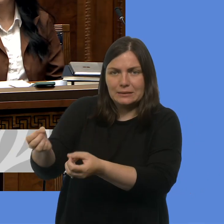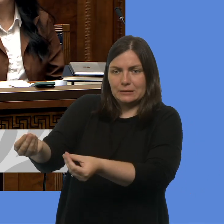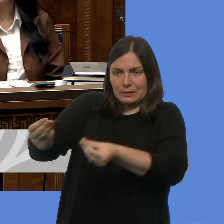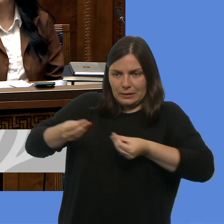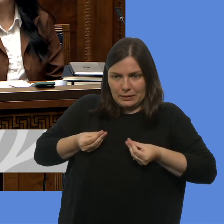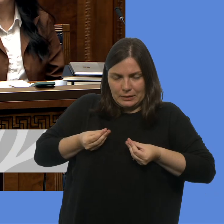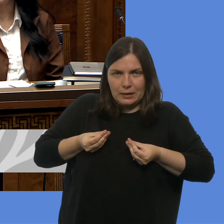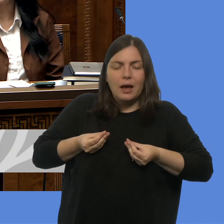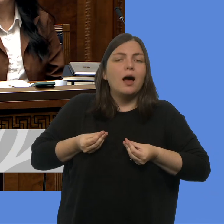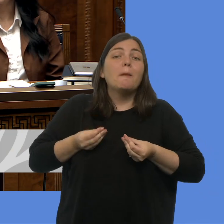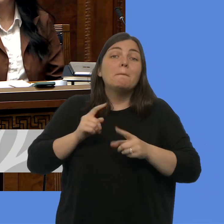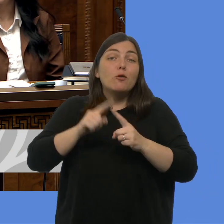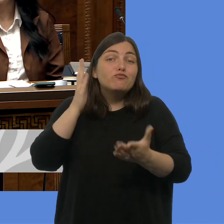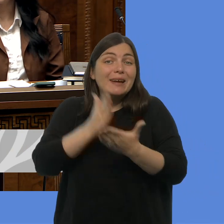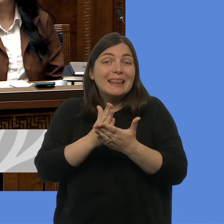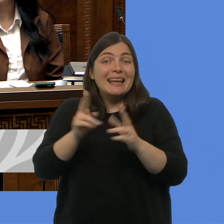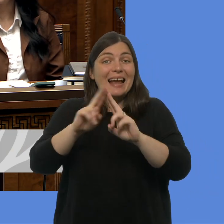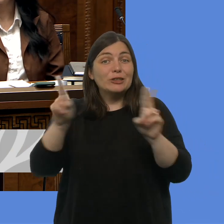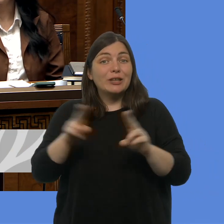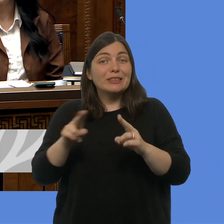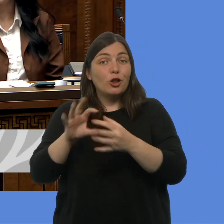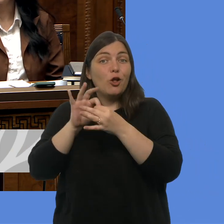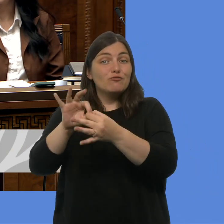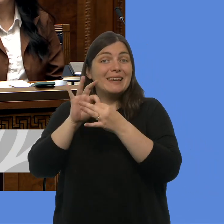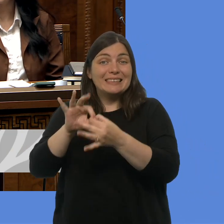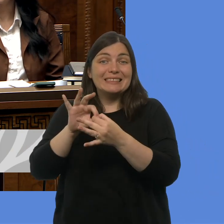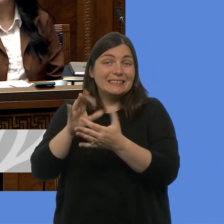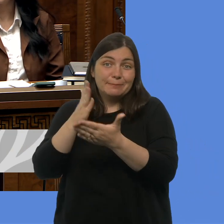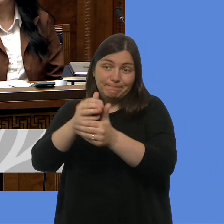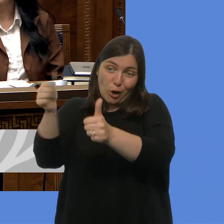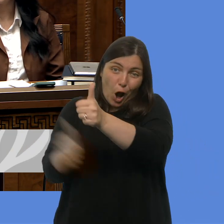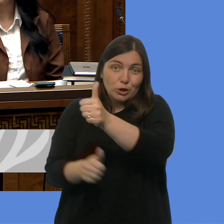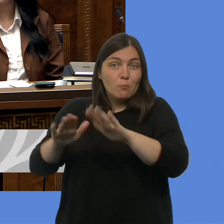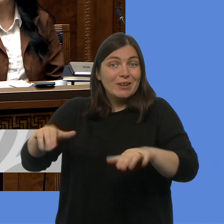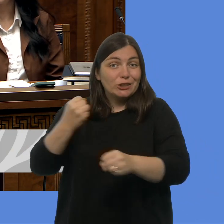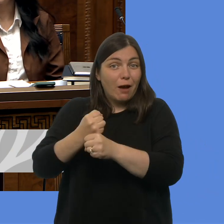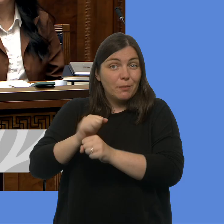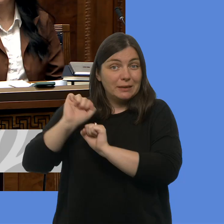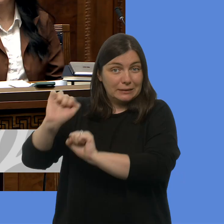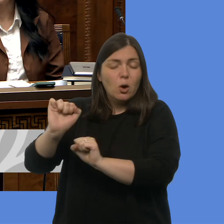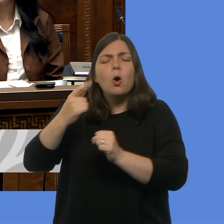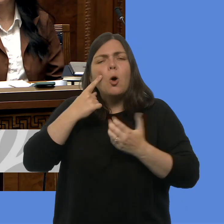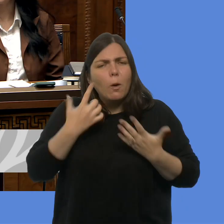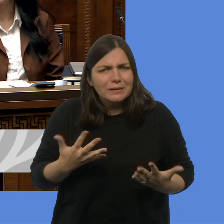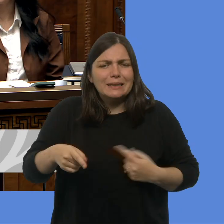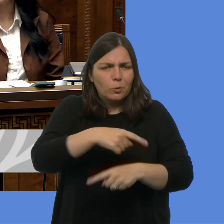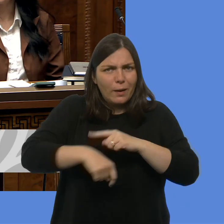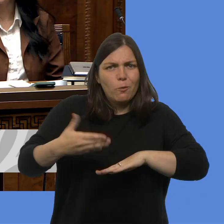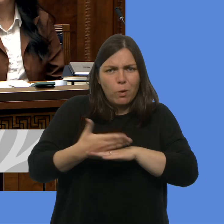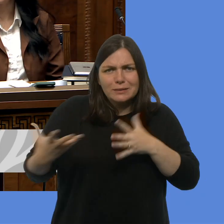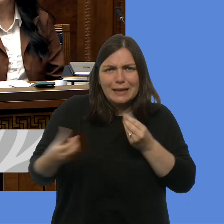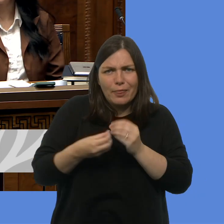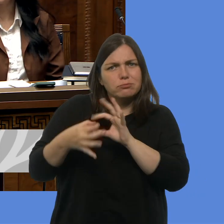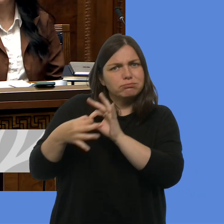involved. This is not it's an accepted matter for the British government. However, we obviously engage, as I said earlier, in terms of